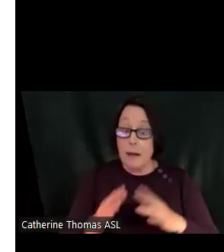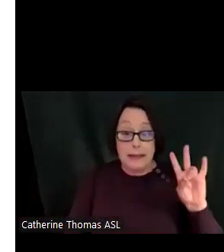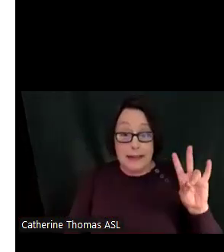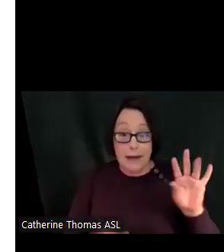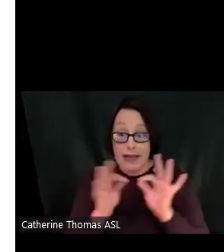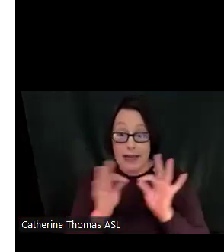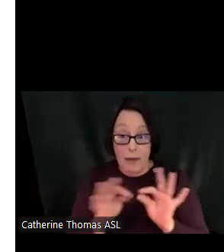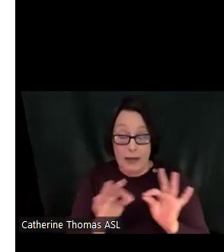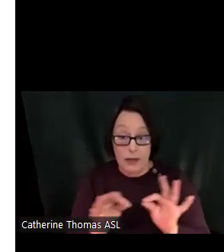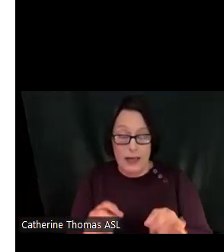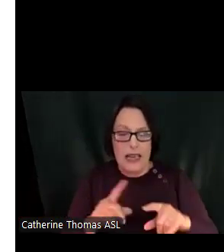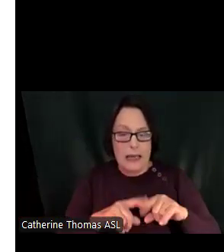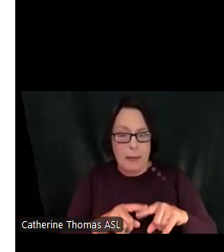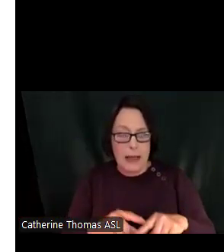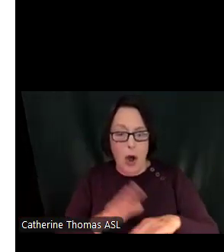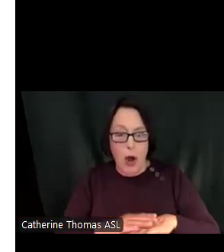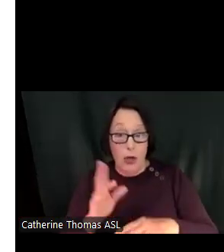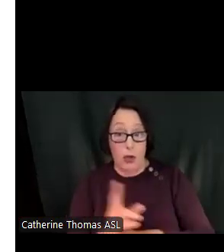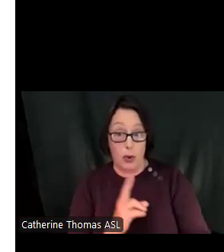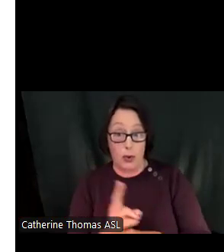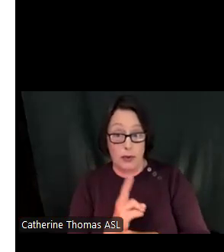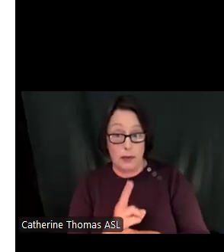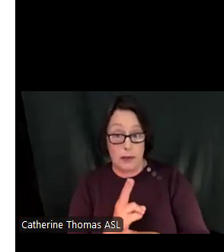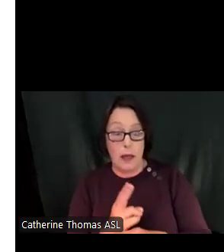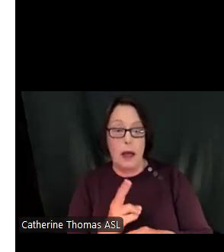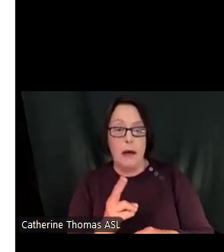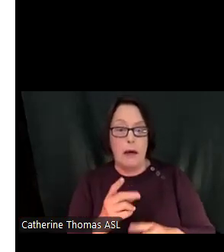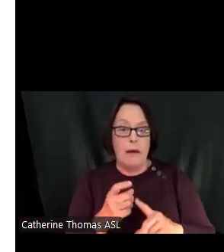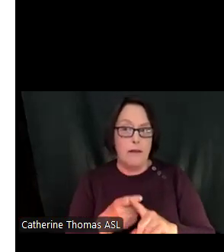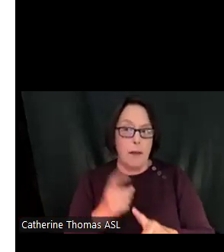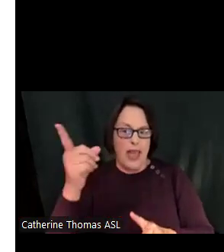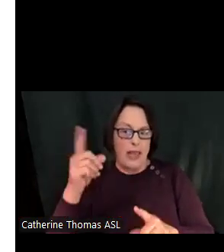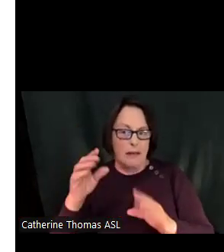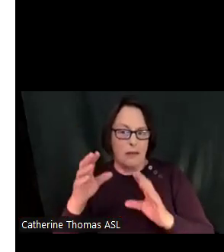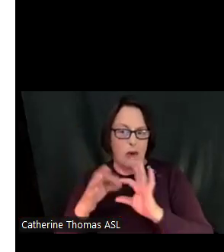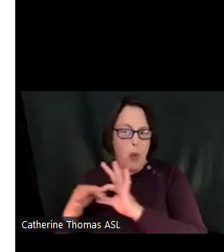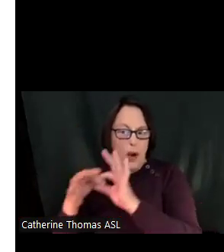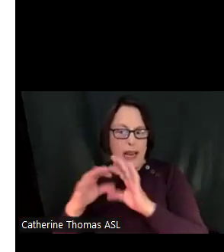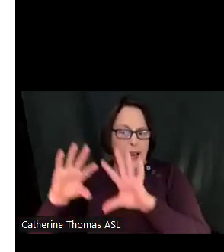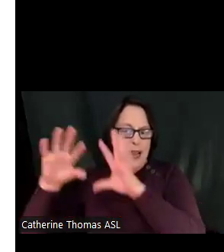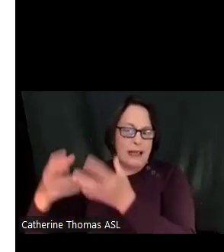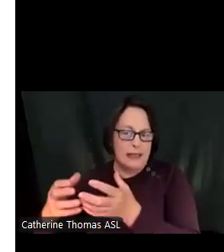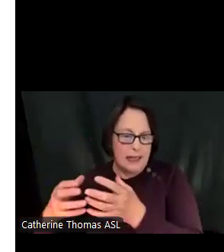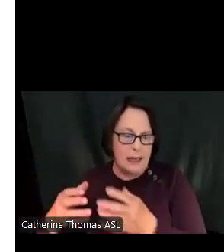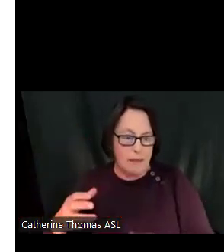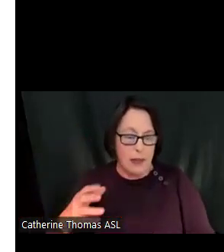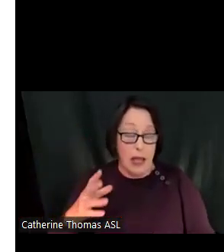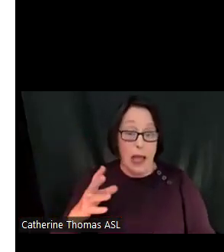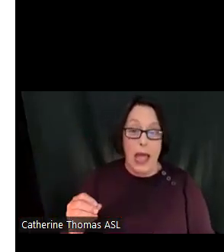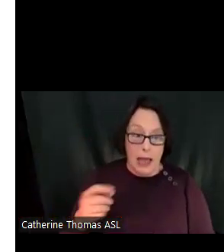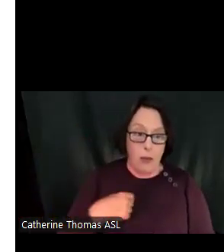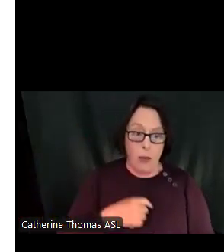determined based on utilization through the prior coordinating entity and were part of the competitive procurement